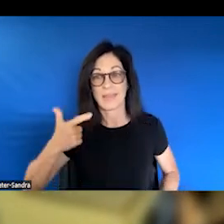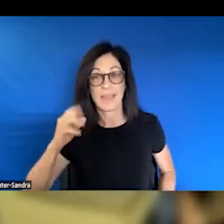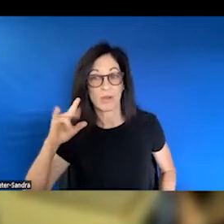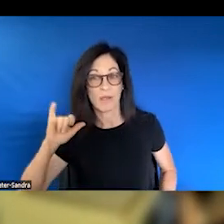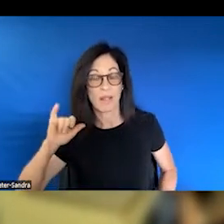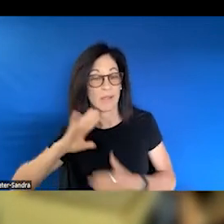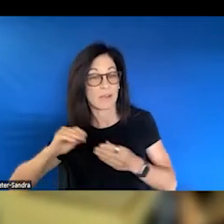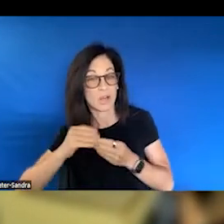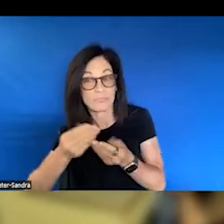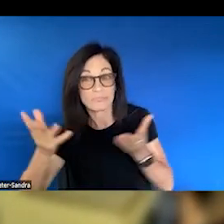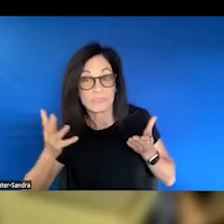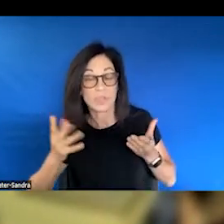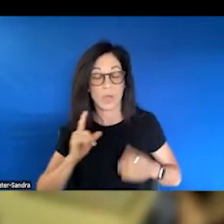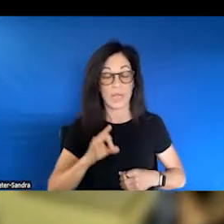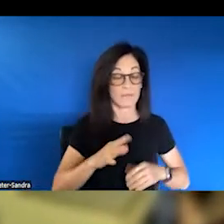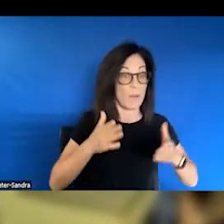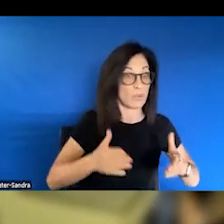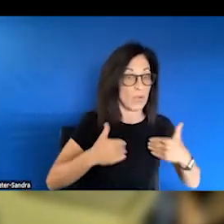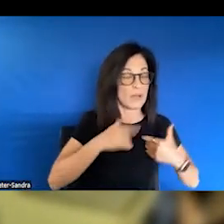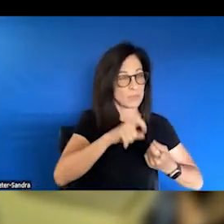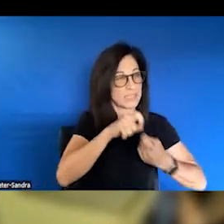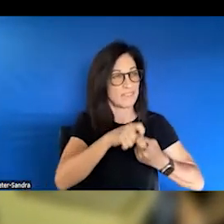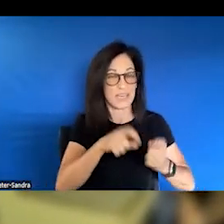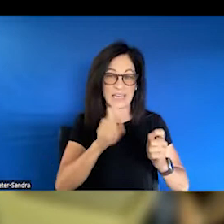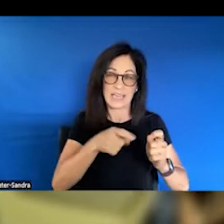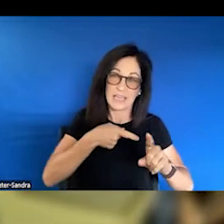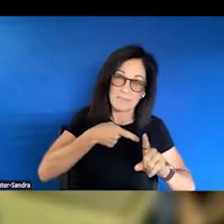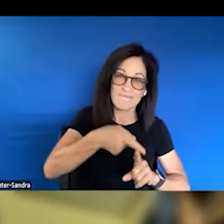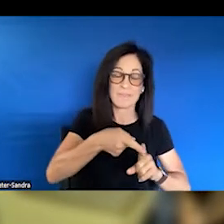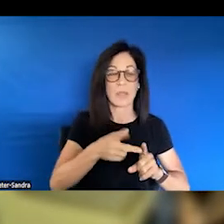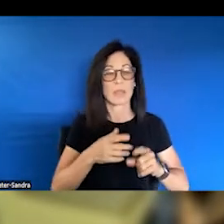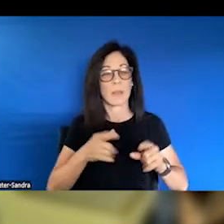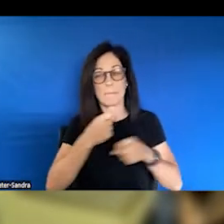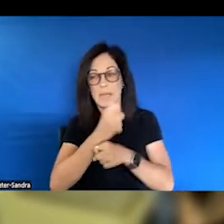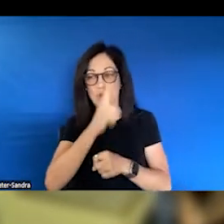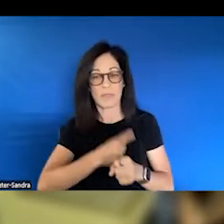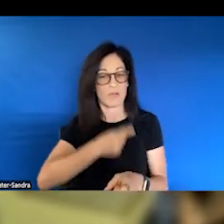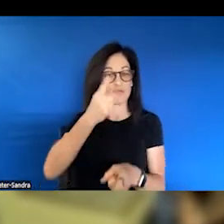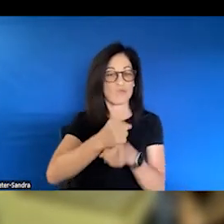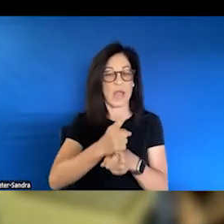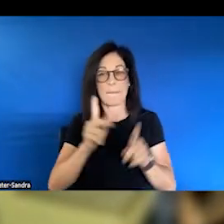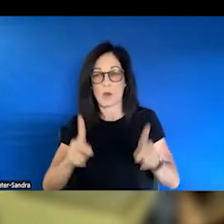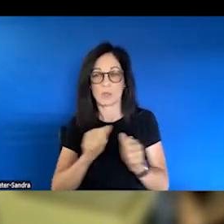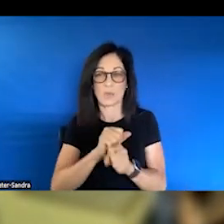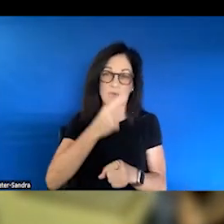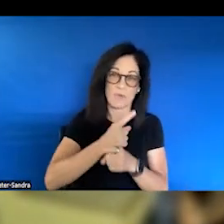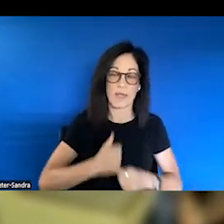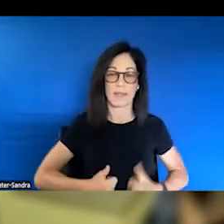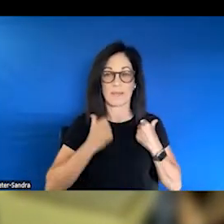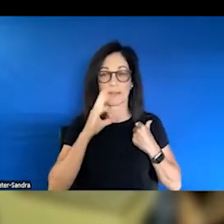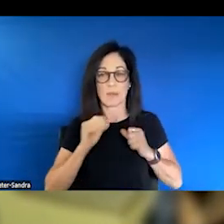there, so that when people do have specific needs, the right lived experience responders are available to go there,